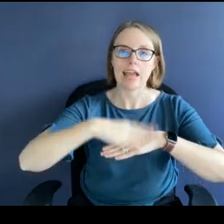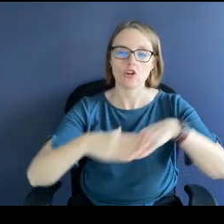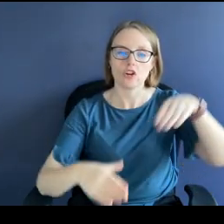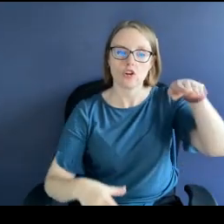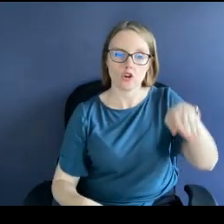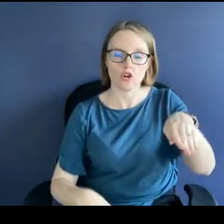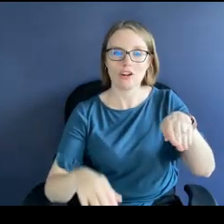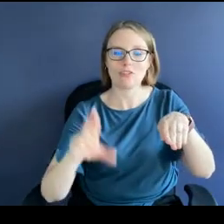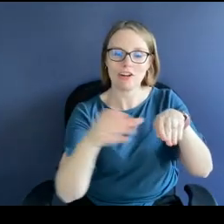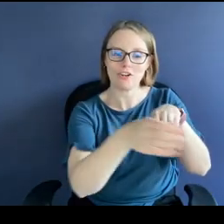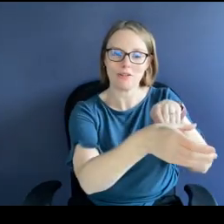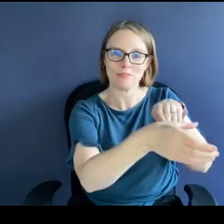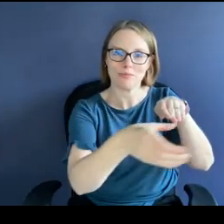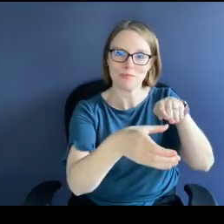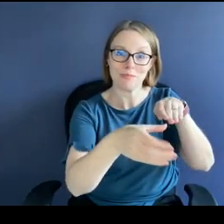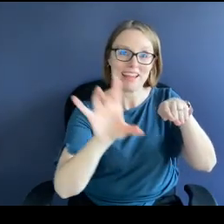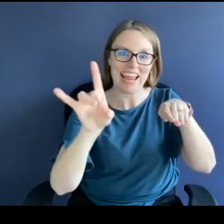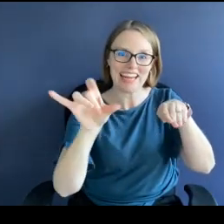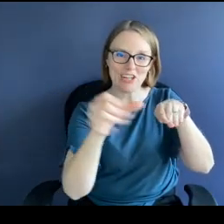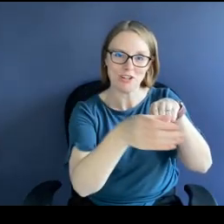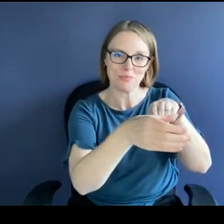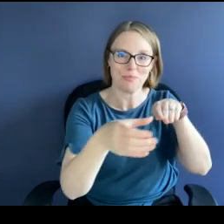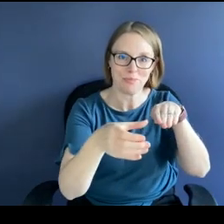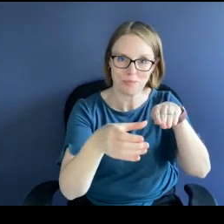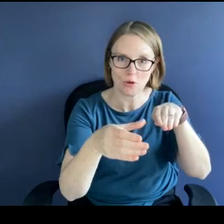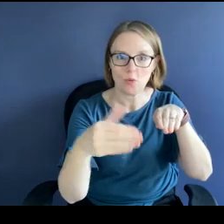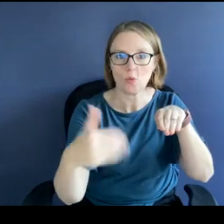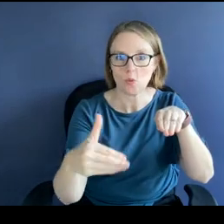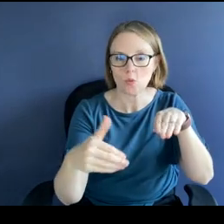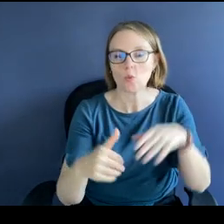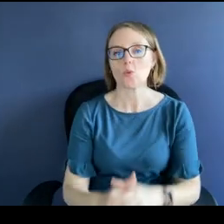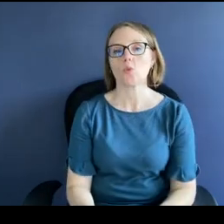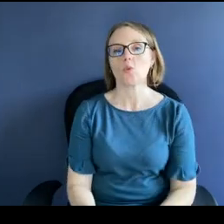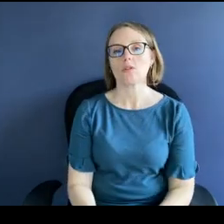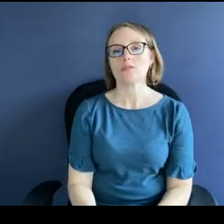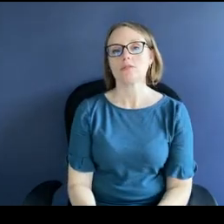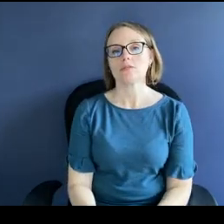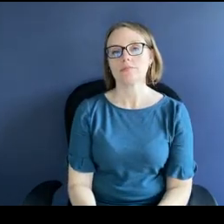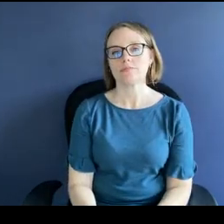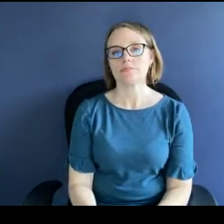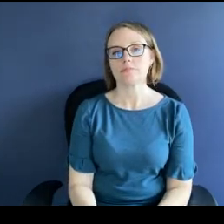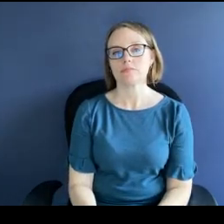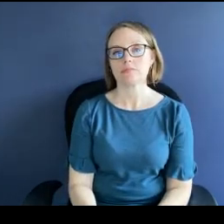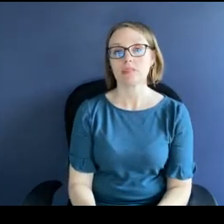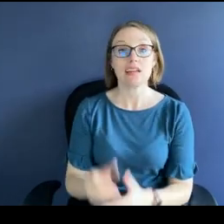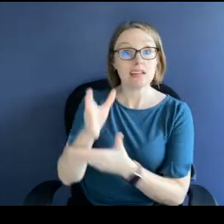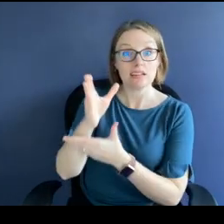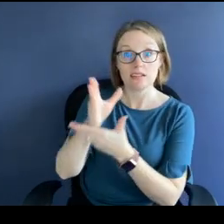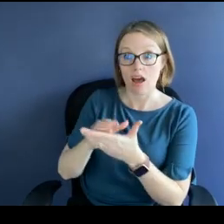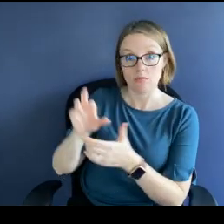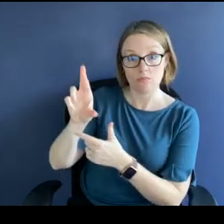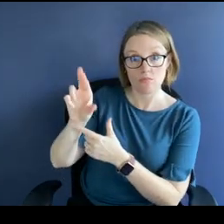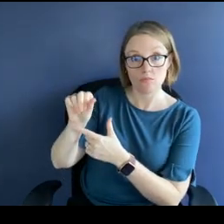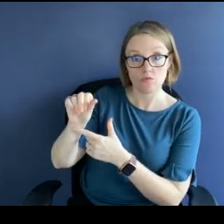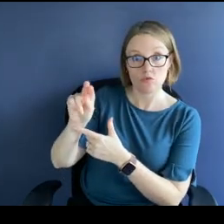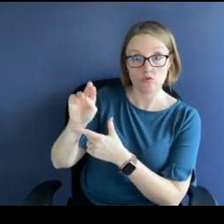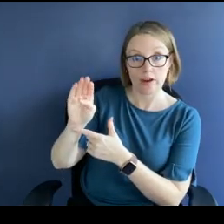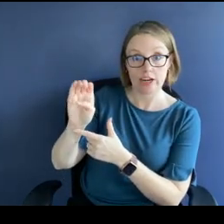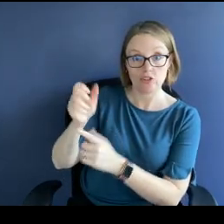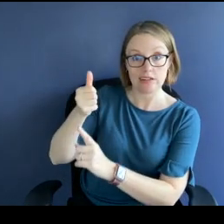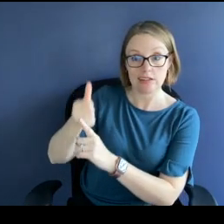Standard freestanding and drop-in ranges may project up to 3